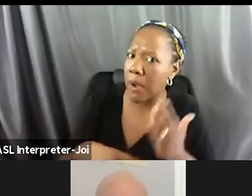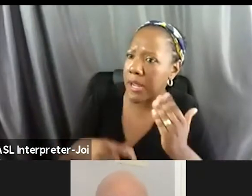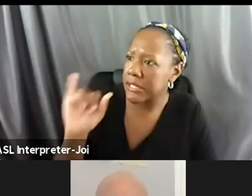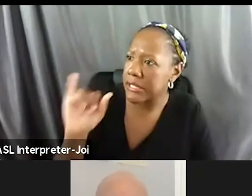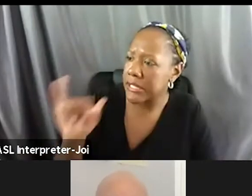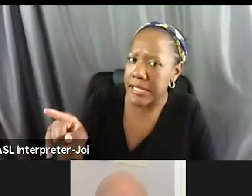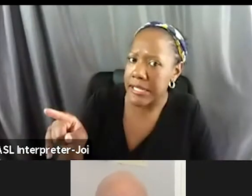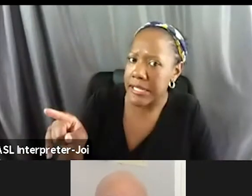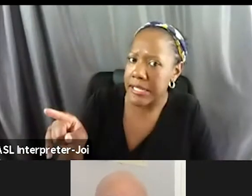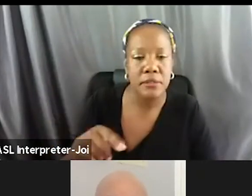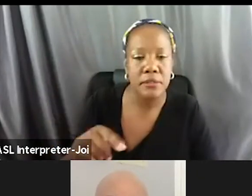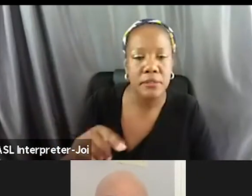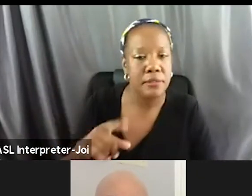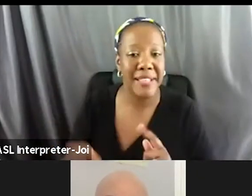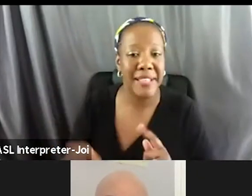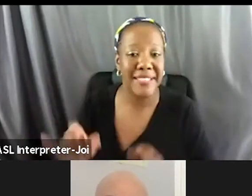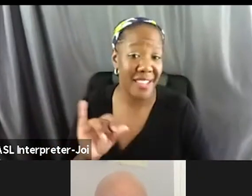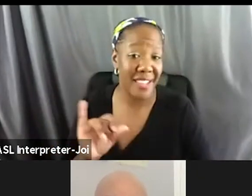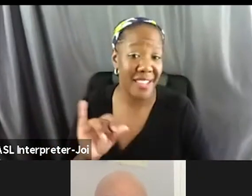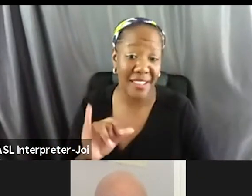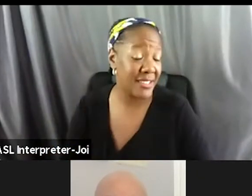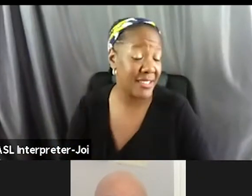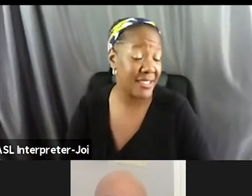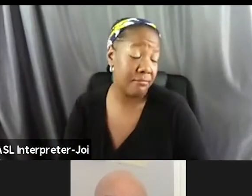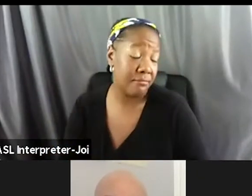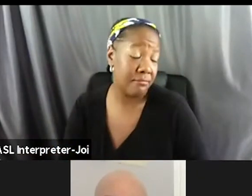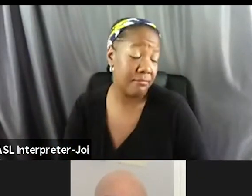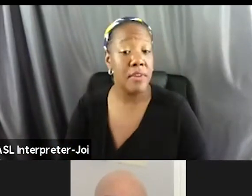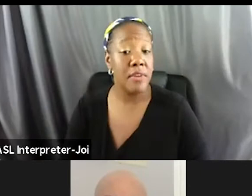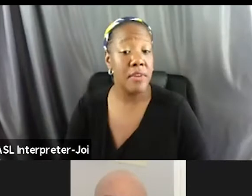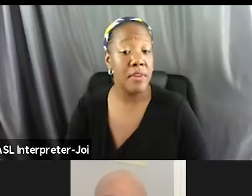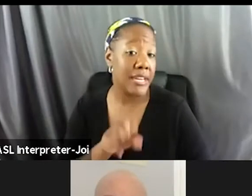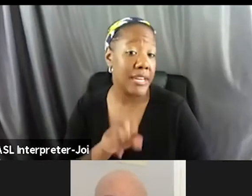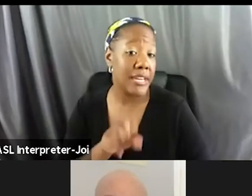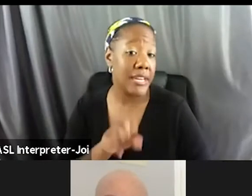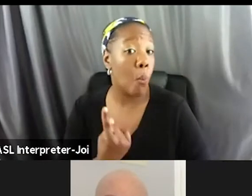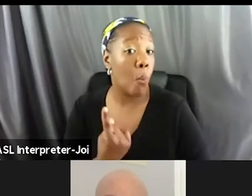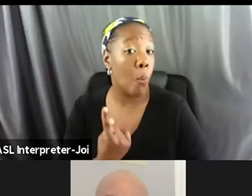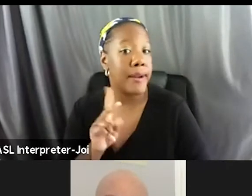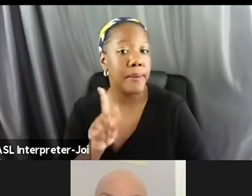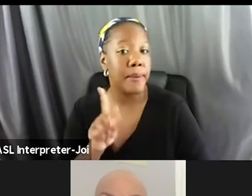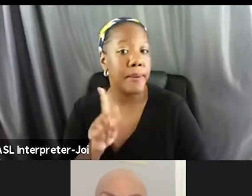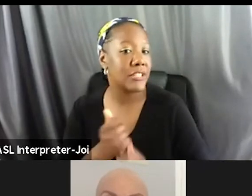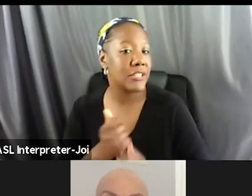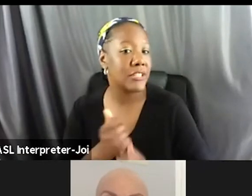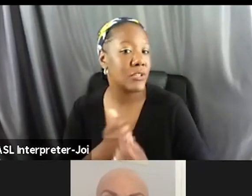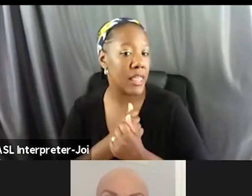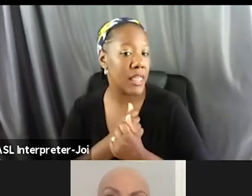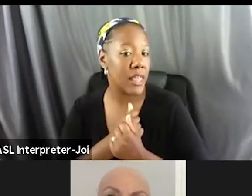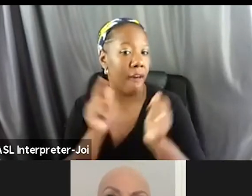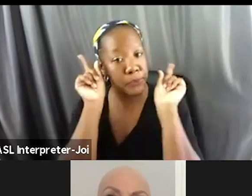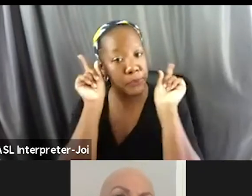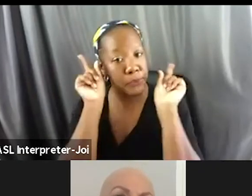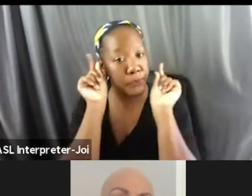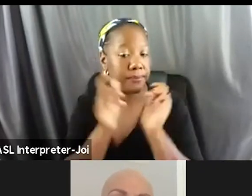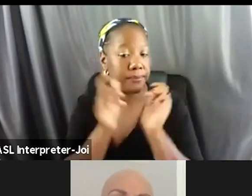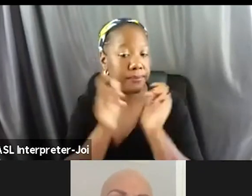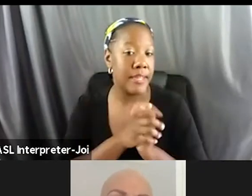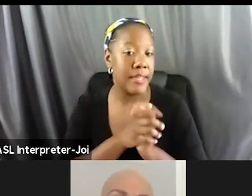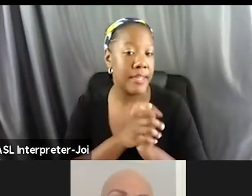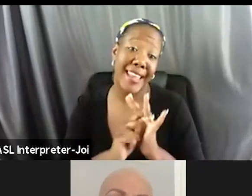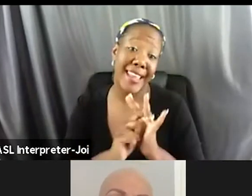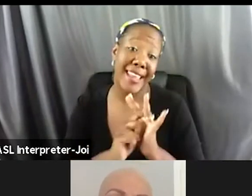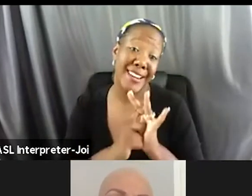But the same thing I said to him, it only takes, you know, one person to love the way that you look. And first of all, it starts with